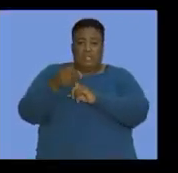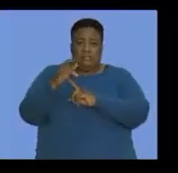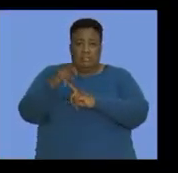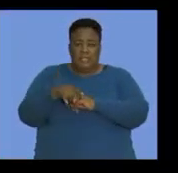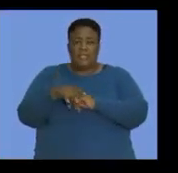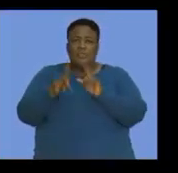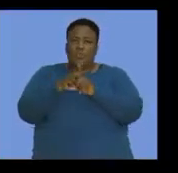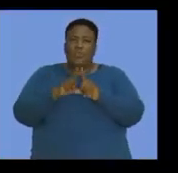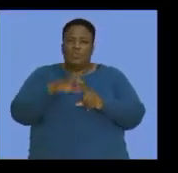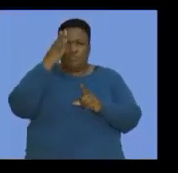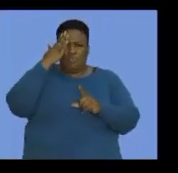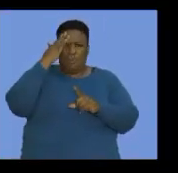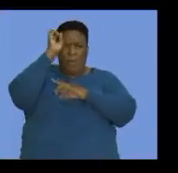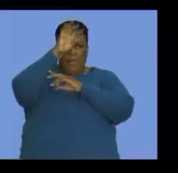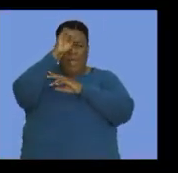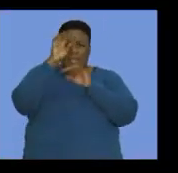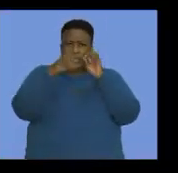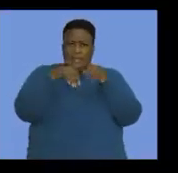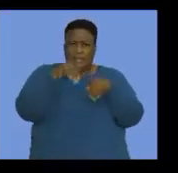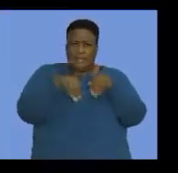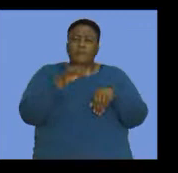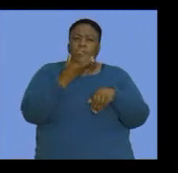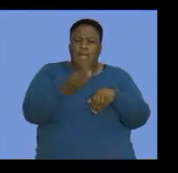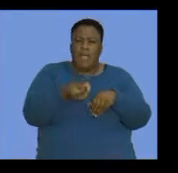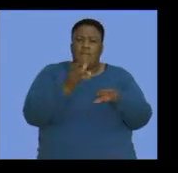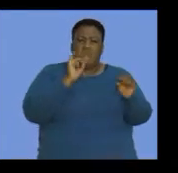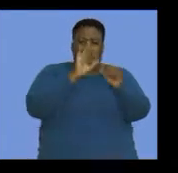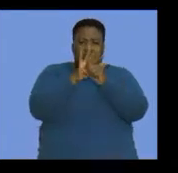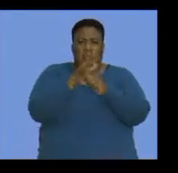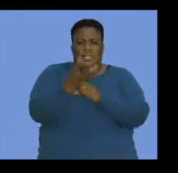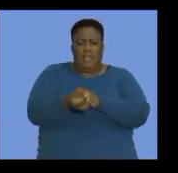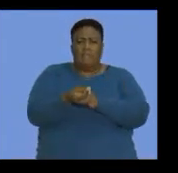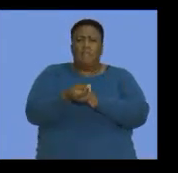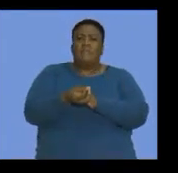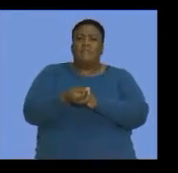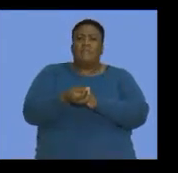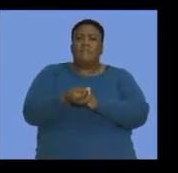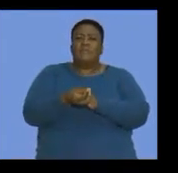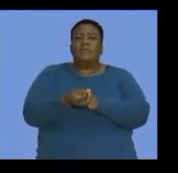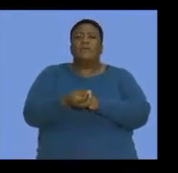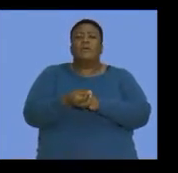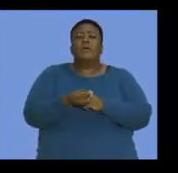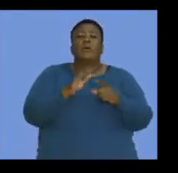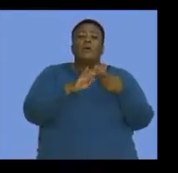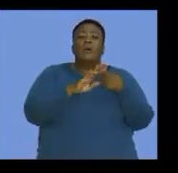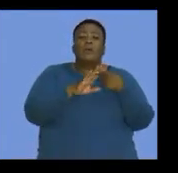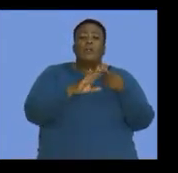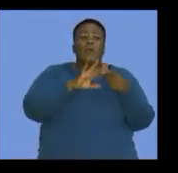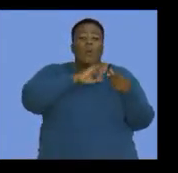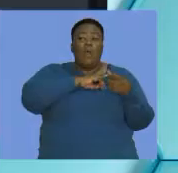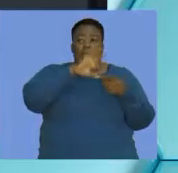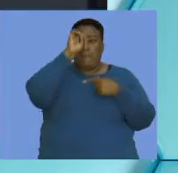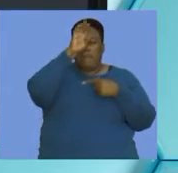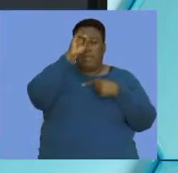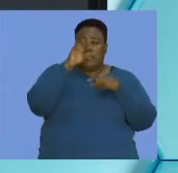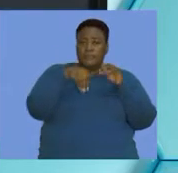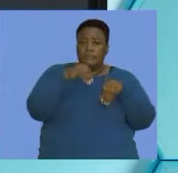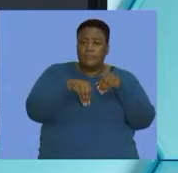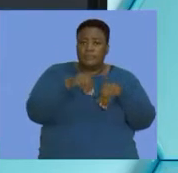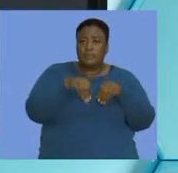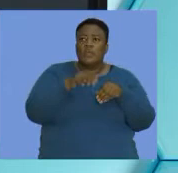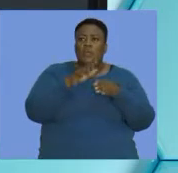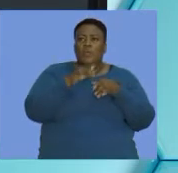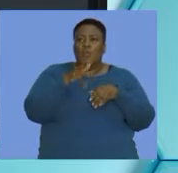also know that mining has had a significant impact and threatened the diversity of living organisms. One, because mining